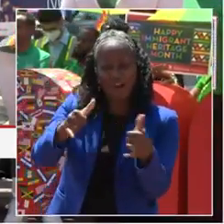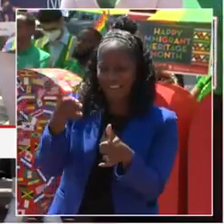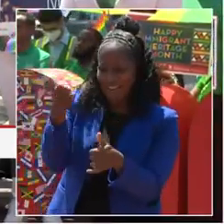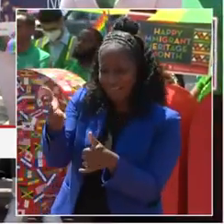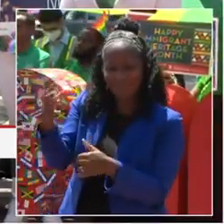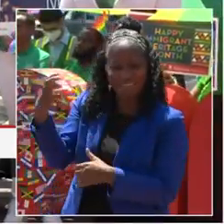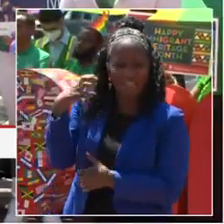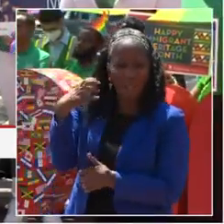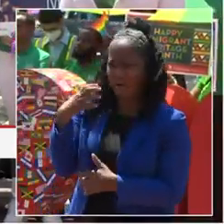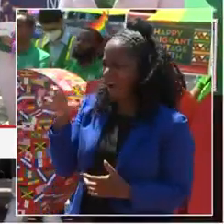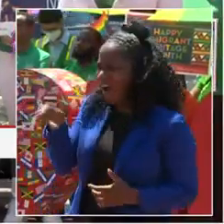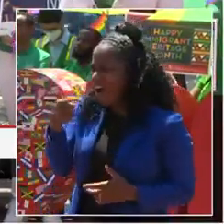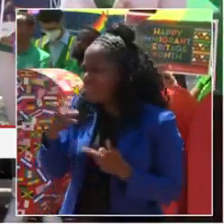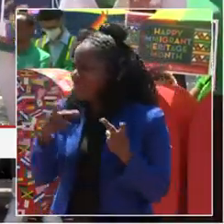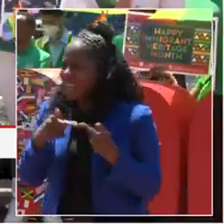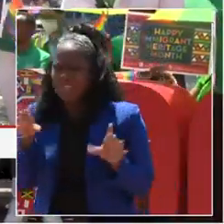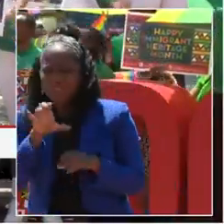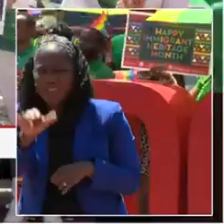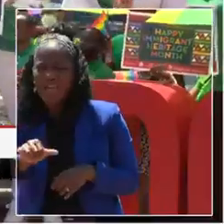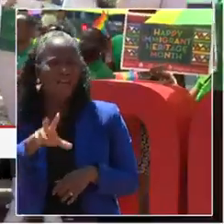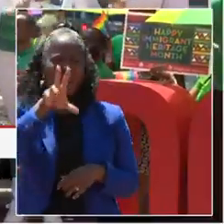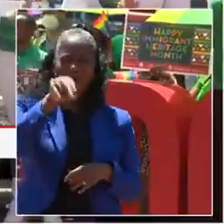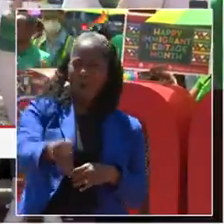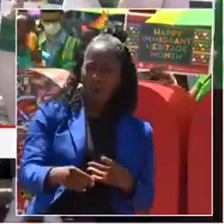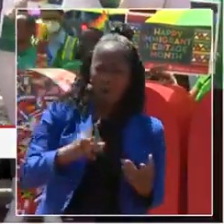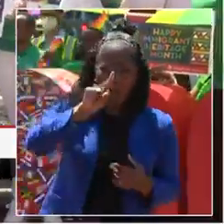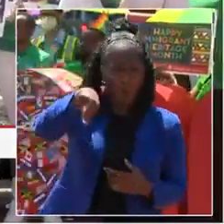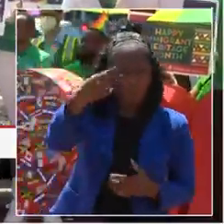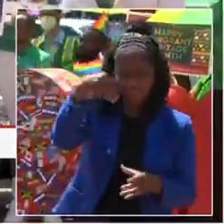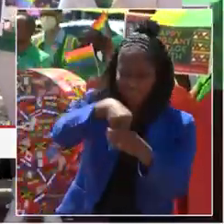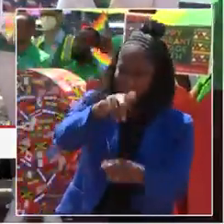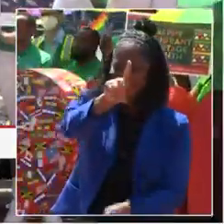that you can do that except in Washington, D.C.